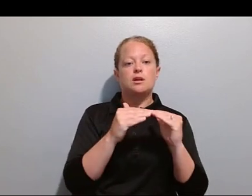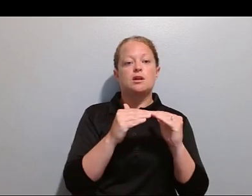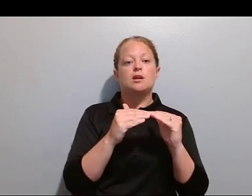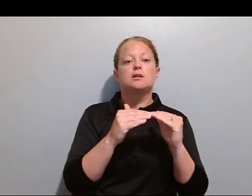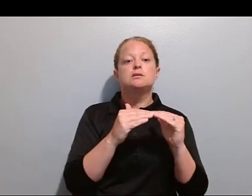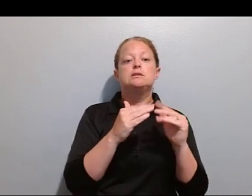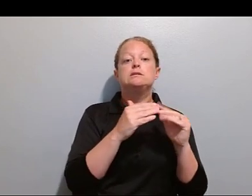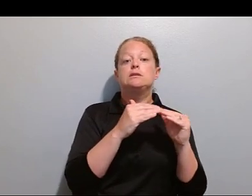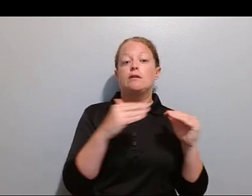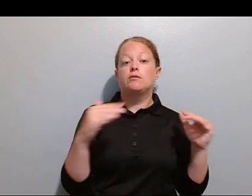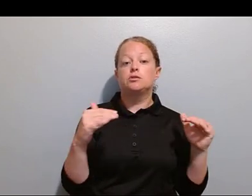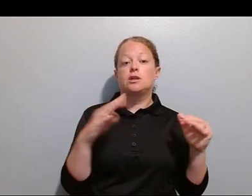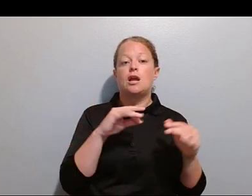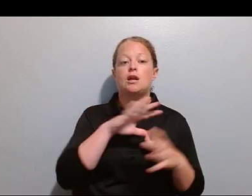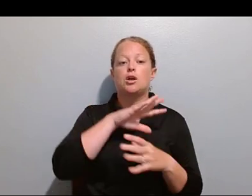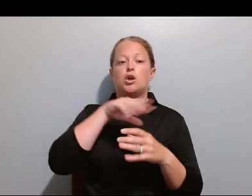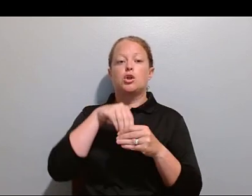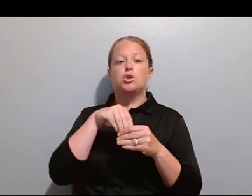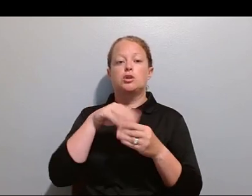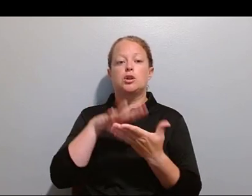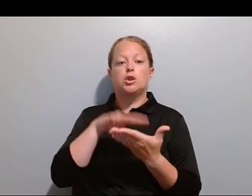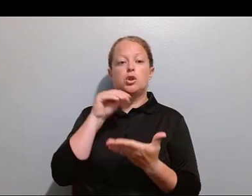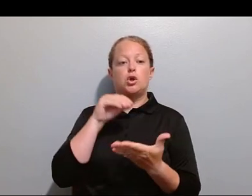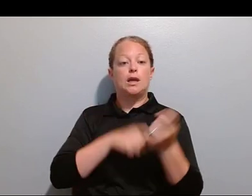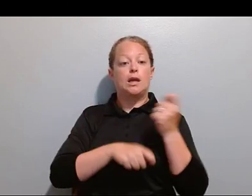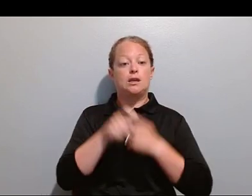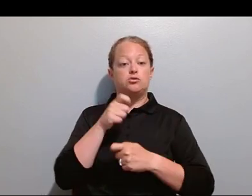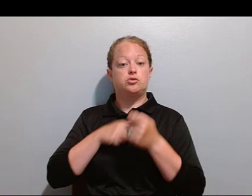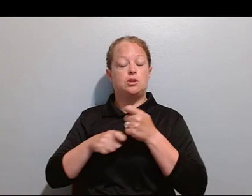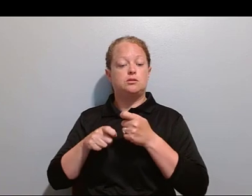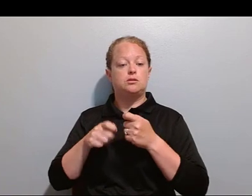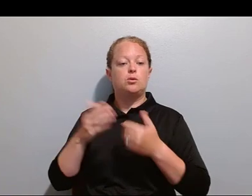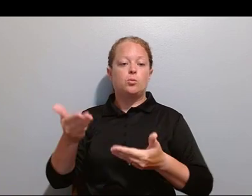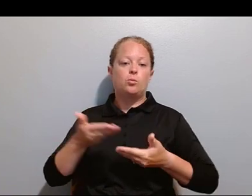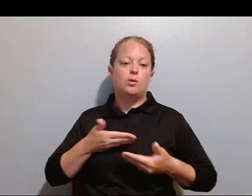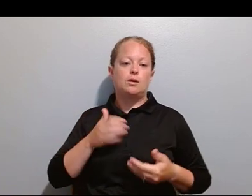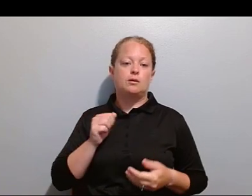Learning Exchange. Welcome, Audrey.